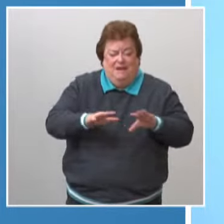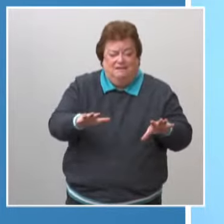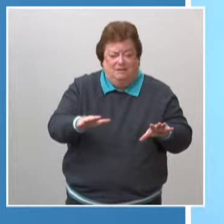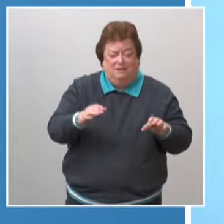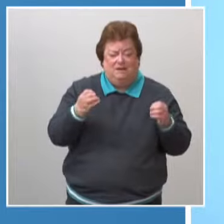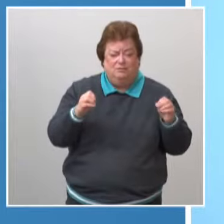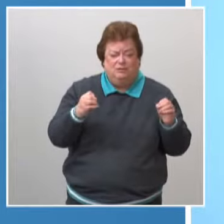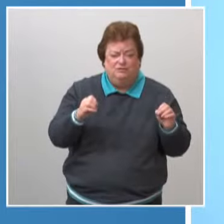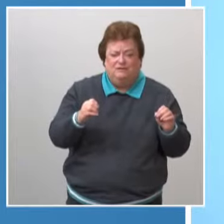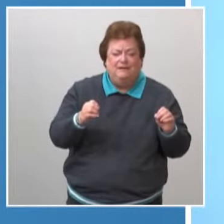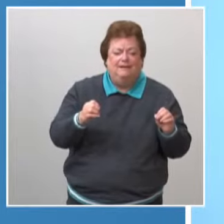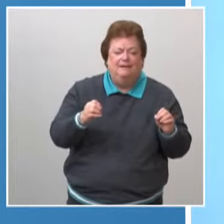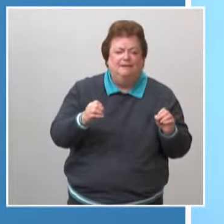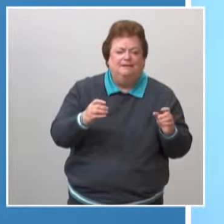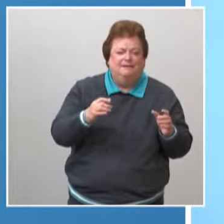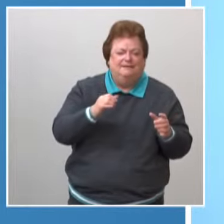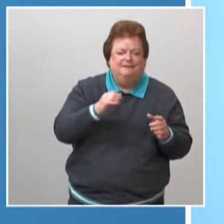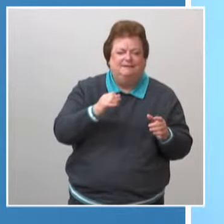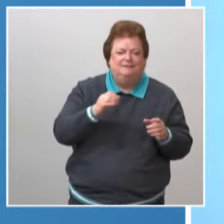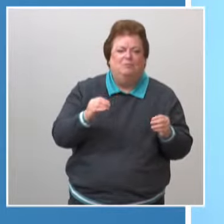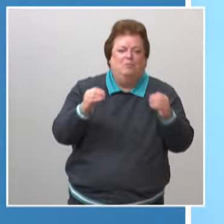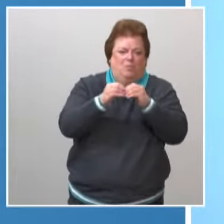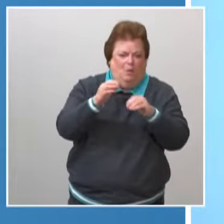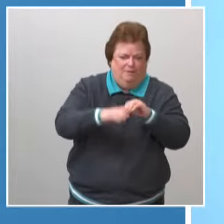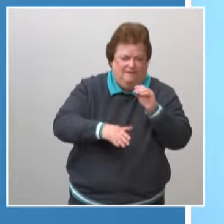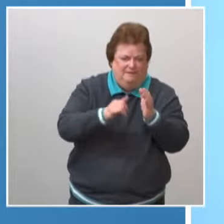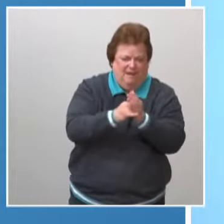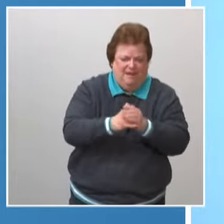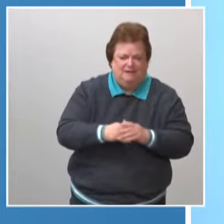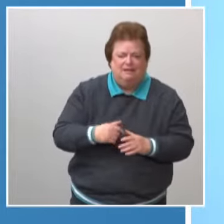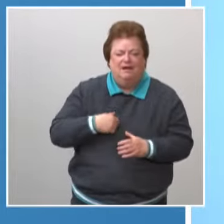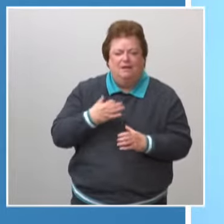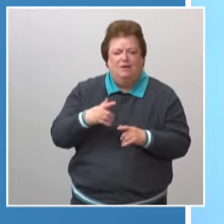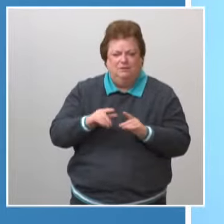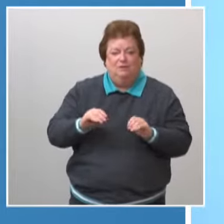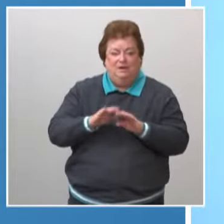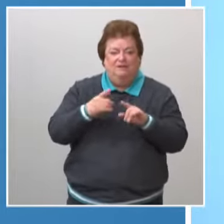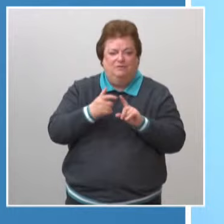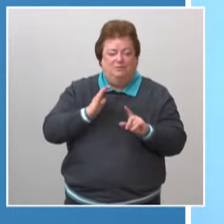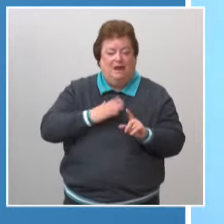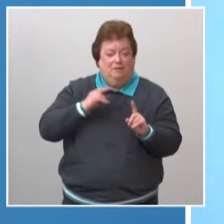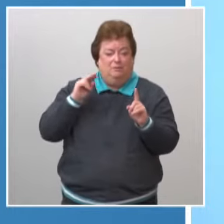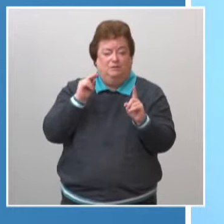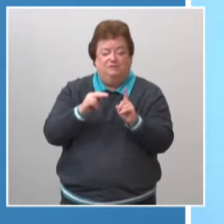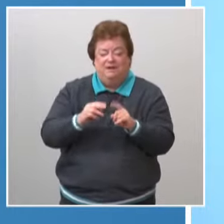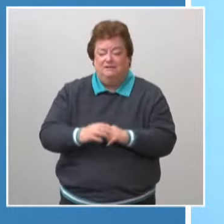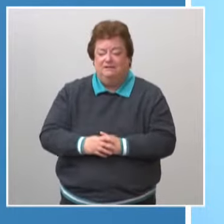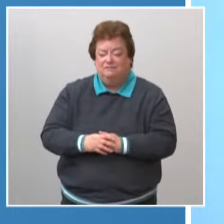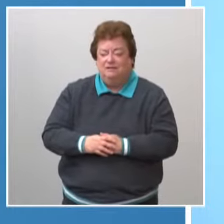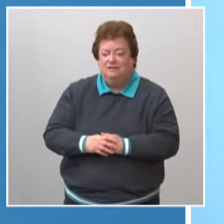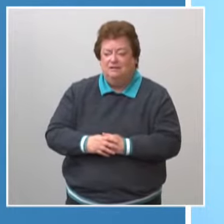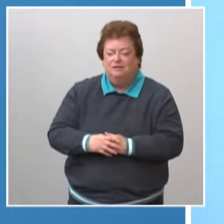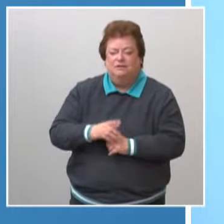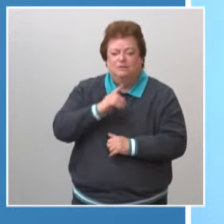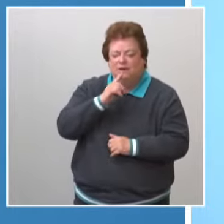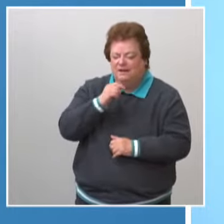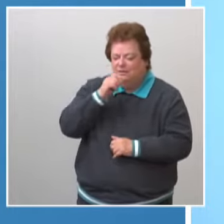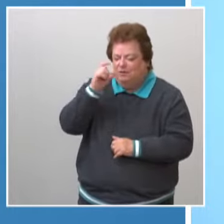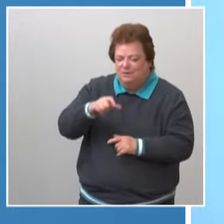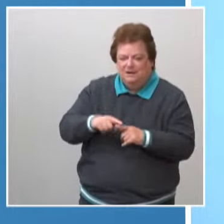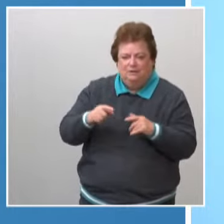be a misstatement. So I just want to make sure that that was clarified from our perspective. What to do? Well, again, there's really no need to